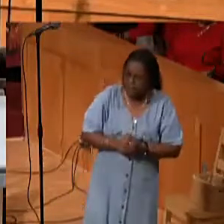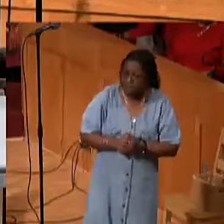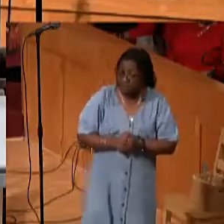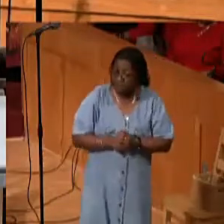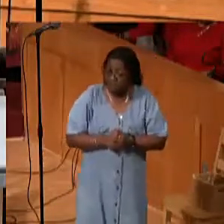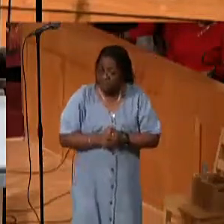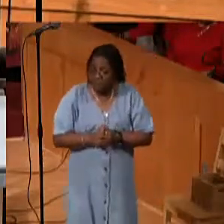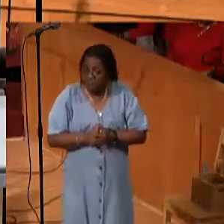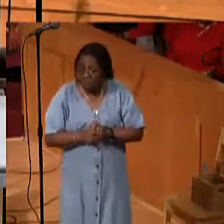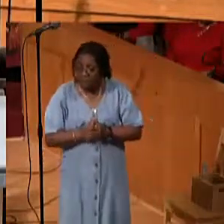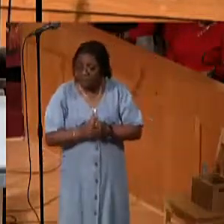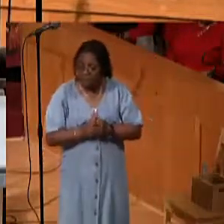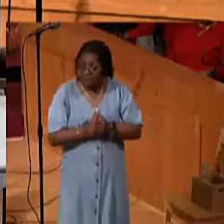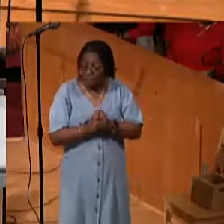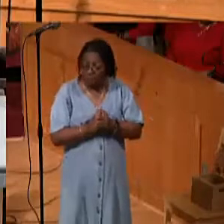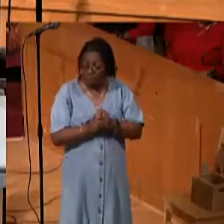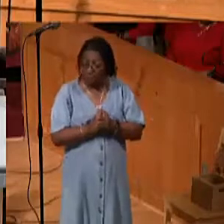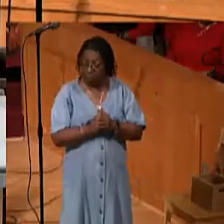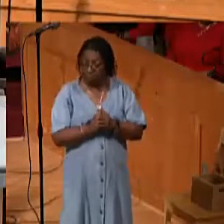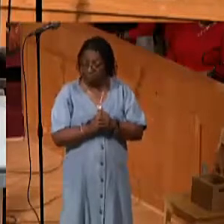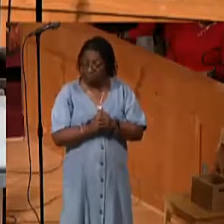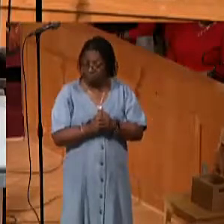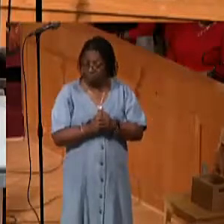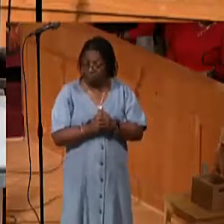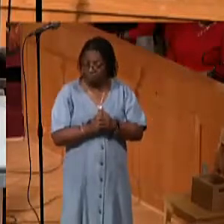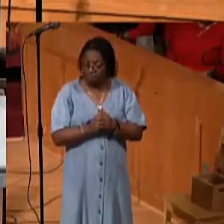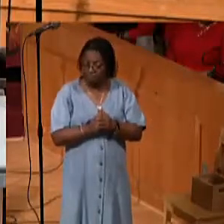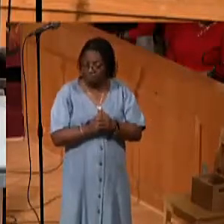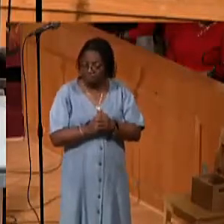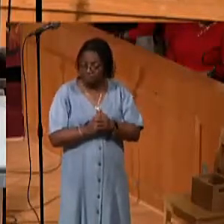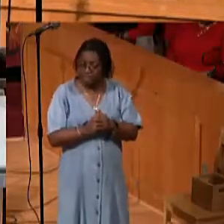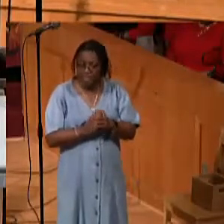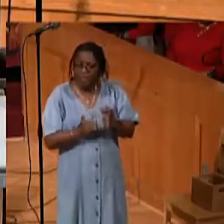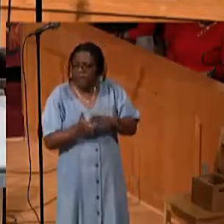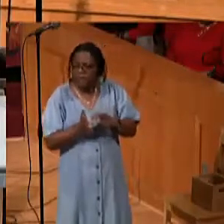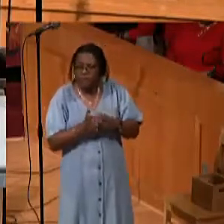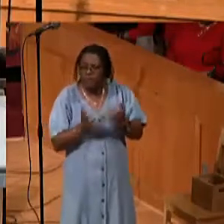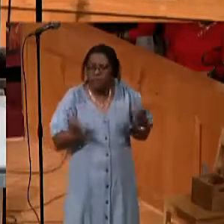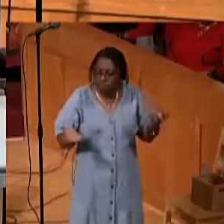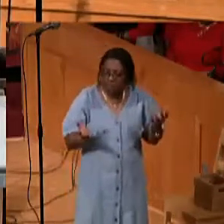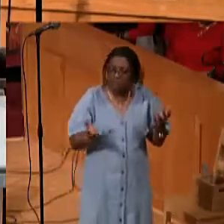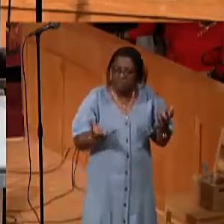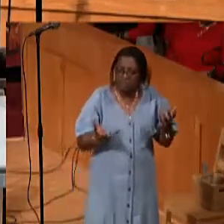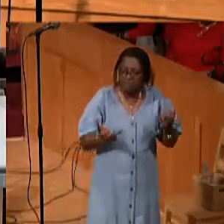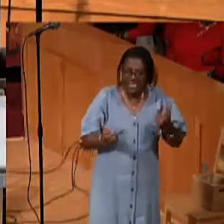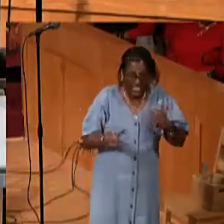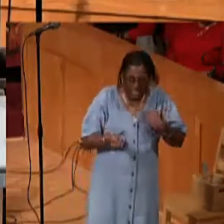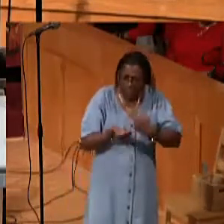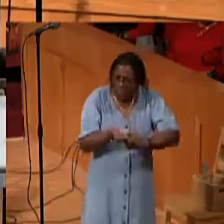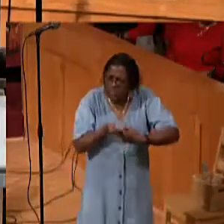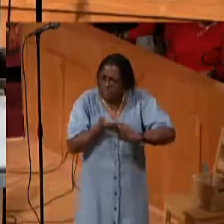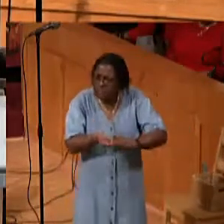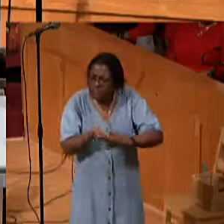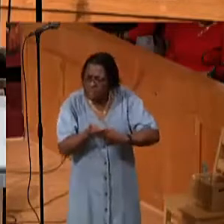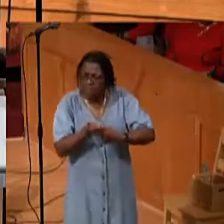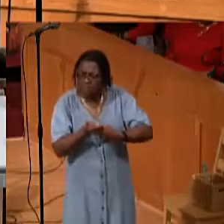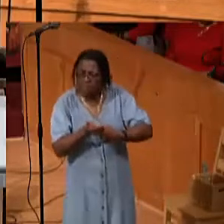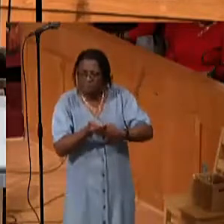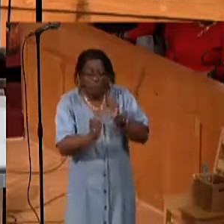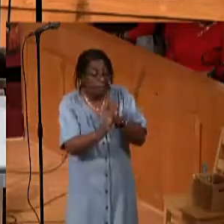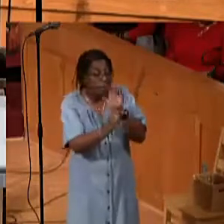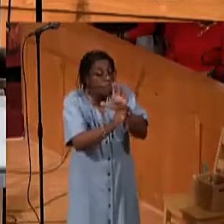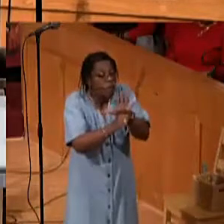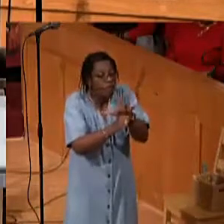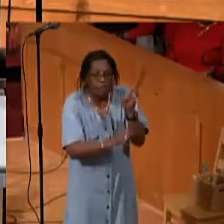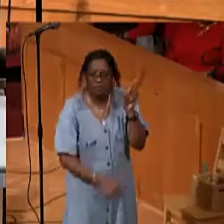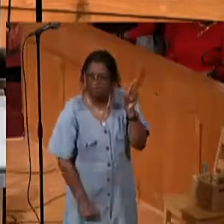to expose him. You can't run around keeping the God, amen, that saved you, that blessed you, keeping